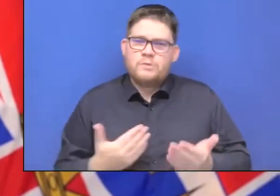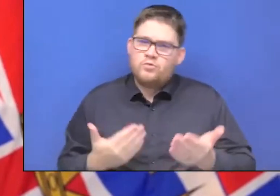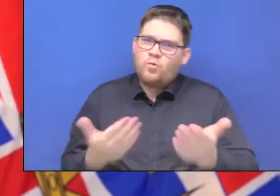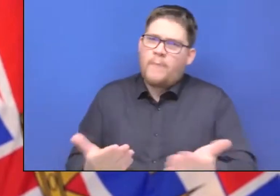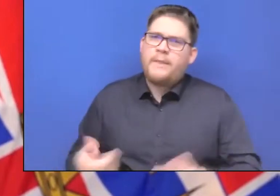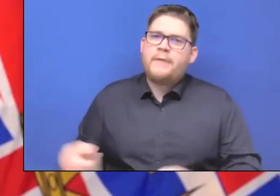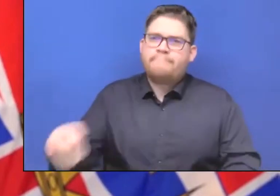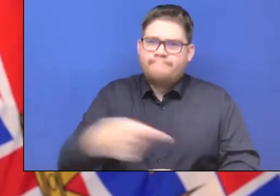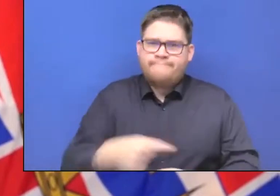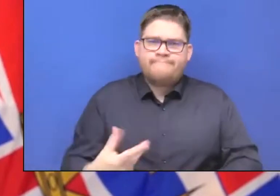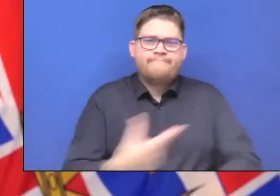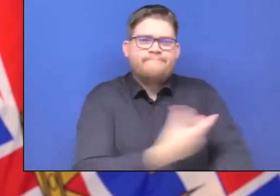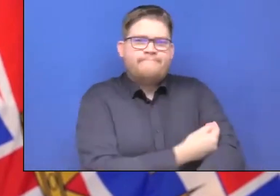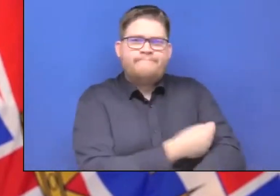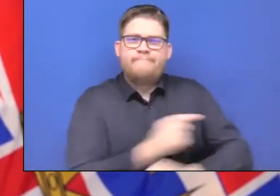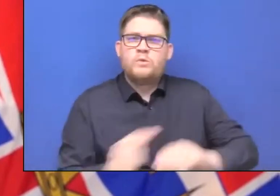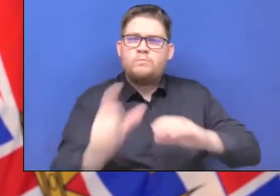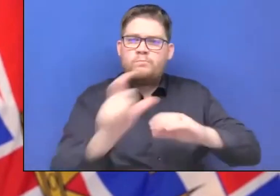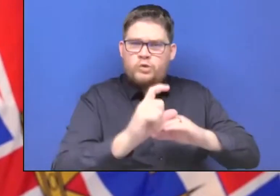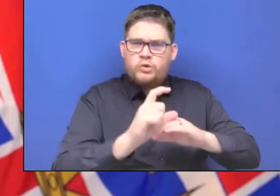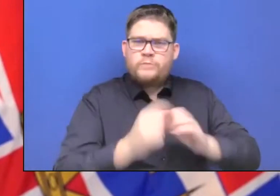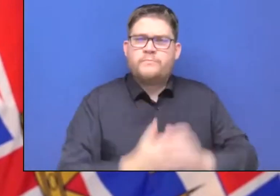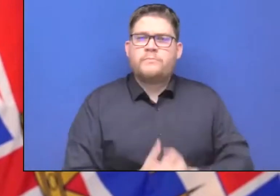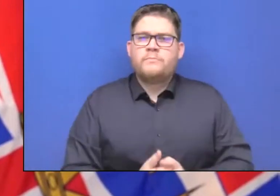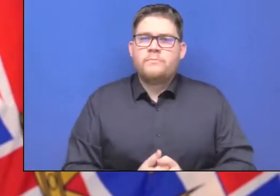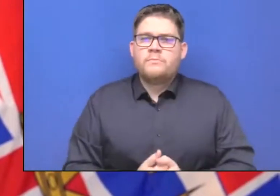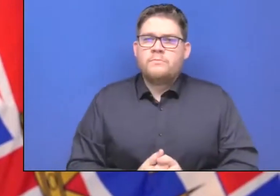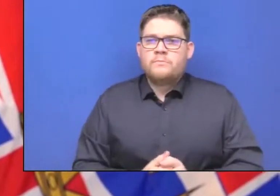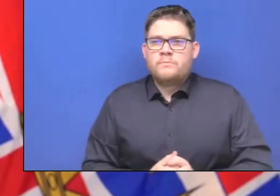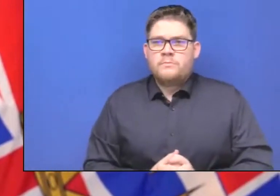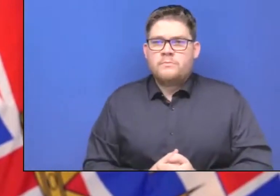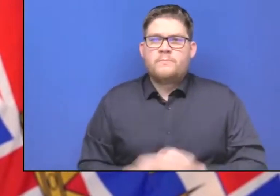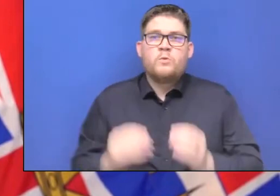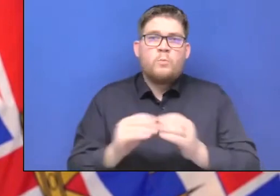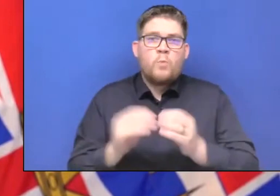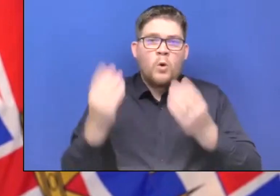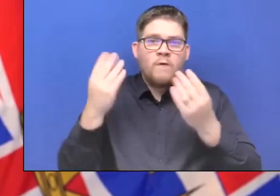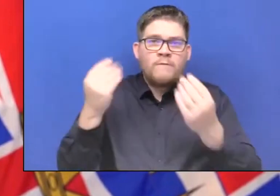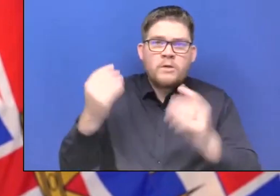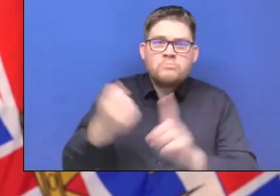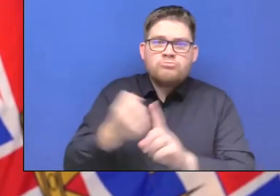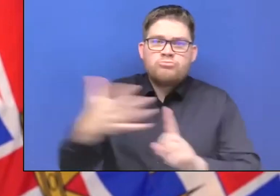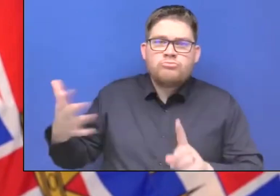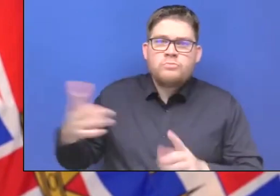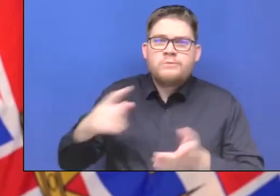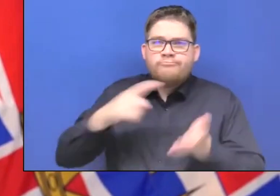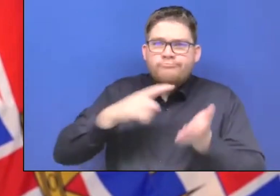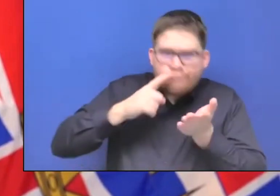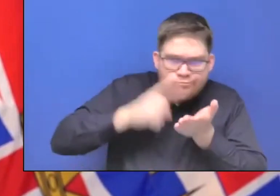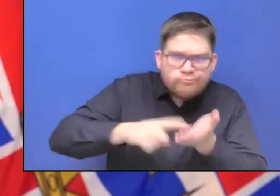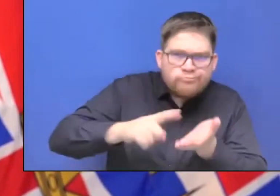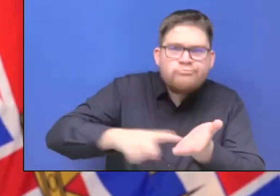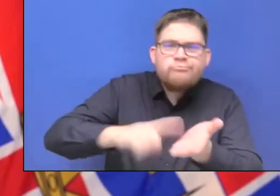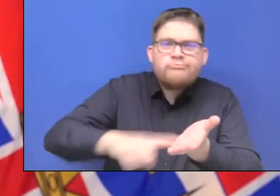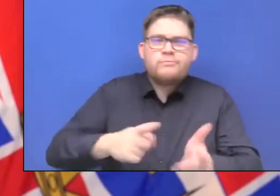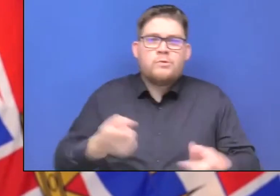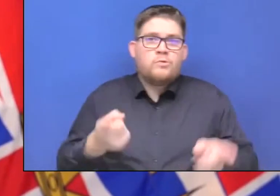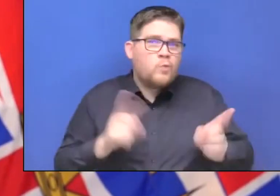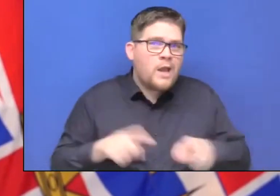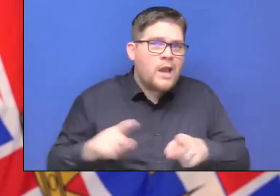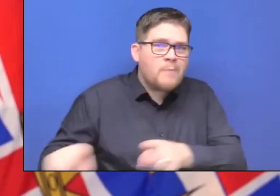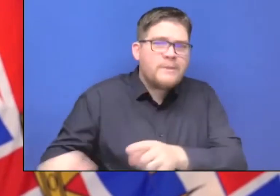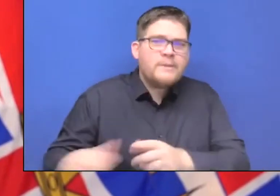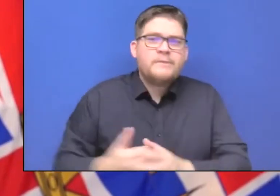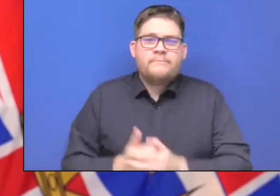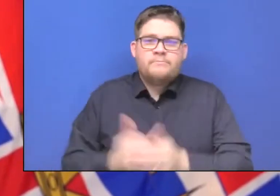We'll have more information as we follow what's happening, as we look at our vaccine effectiveness over the next few months,